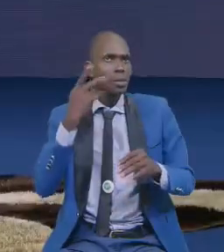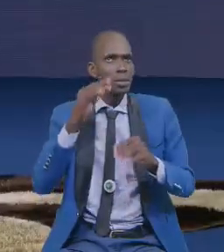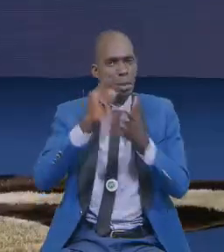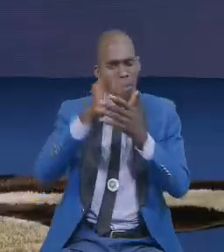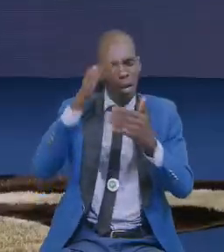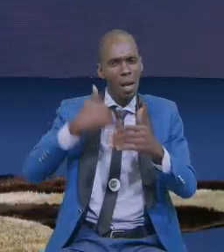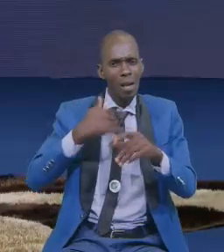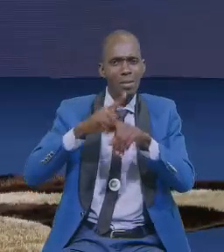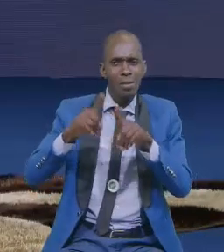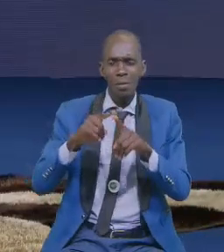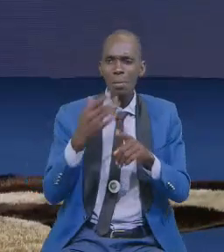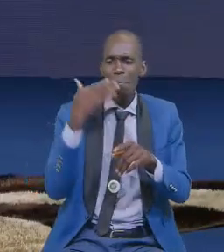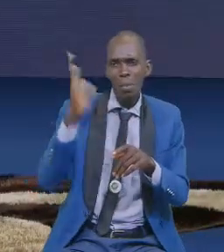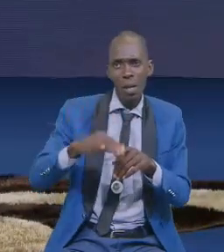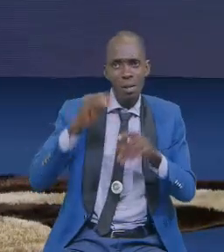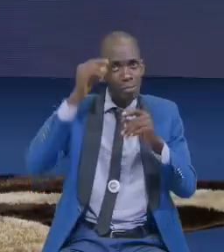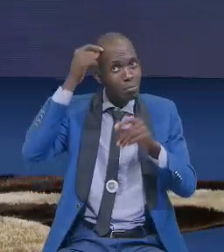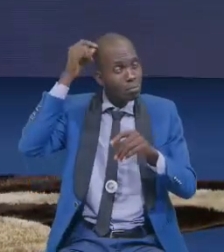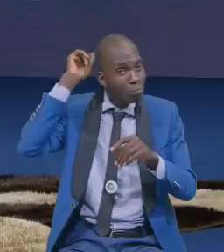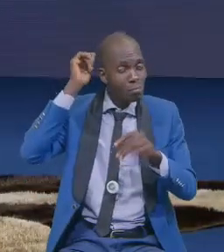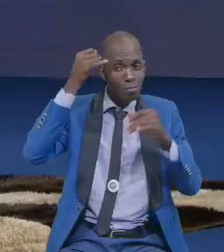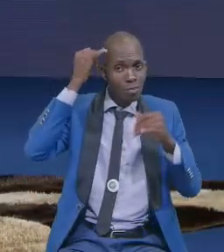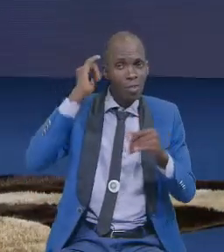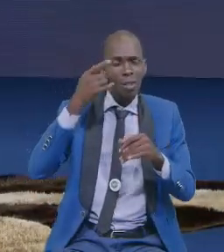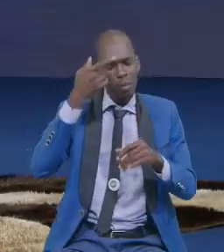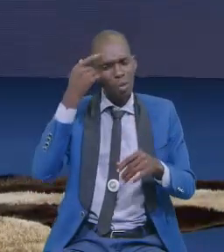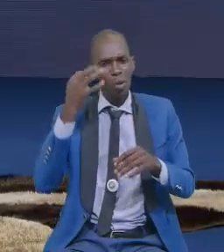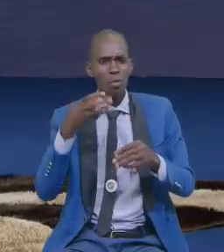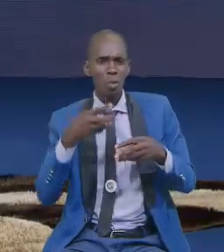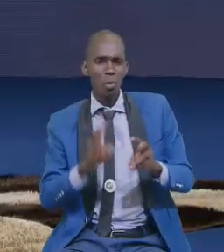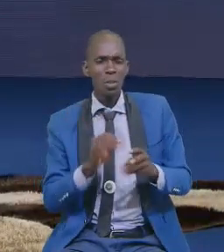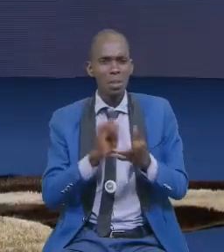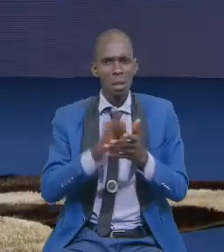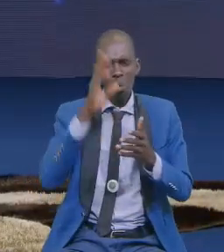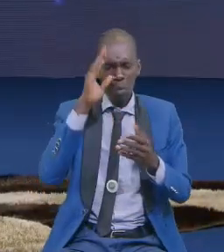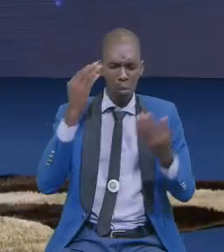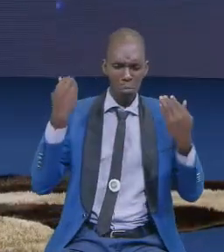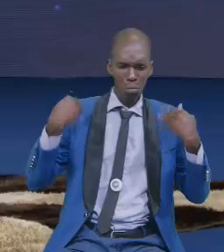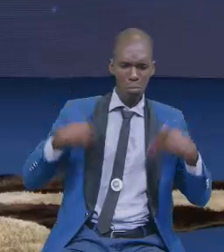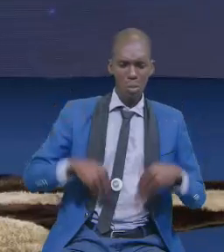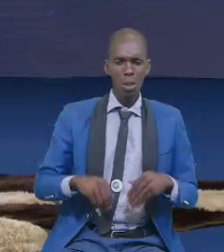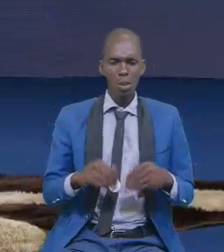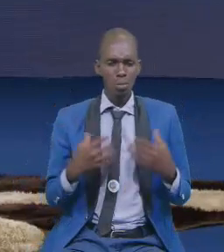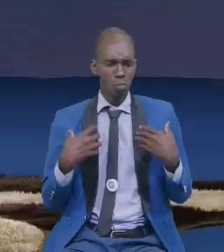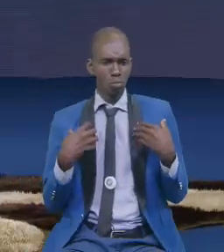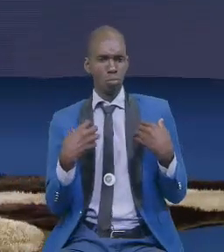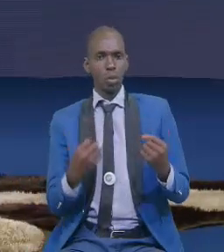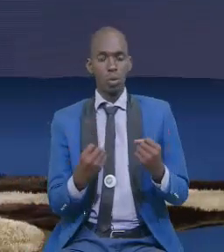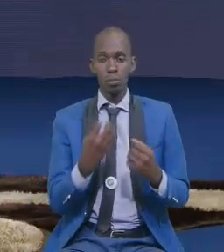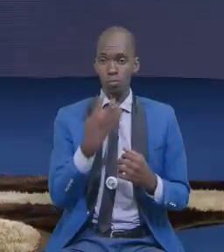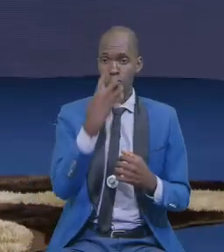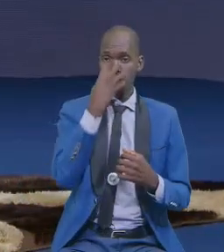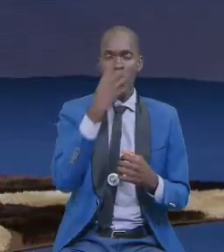the way he carries his bottle, and because of the way he appears bold and aggressive, they say, that's my